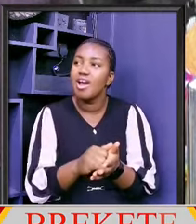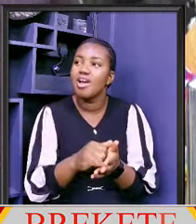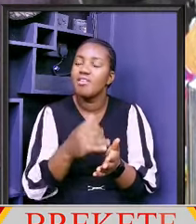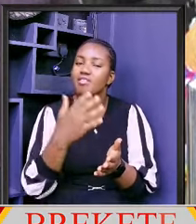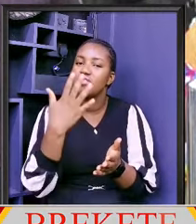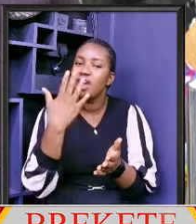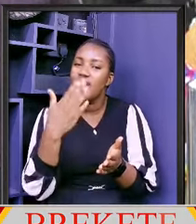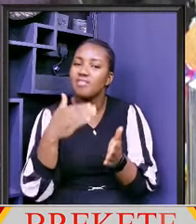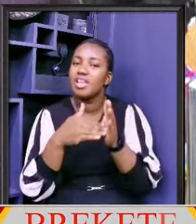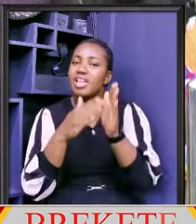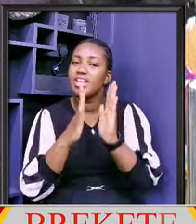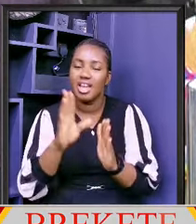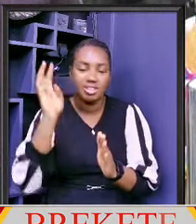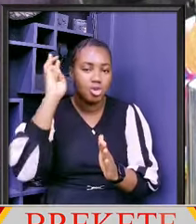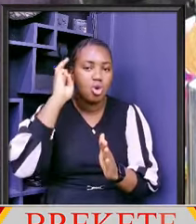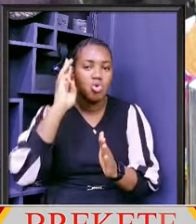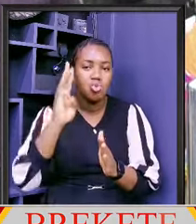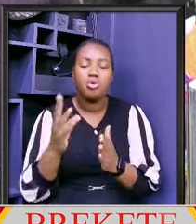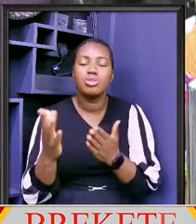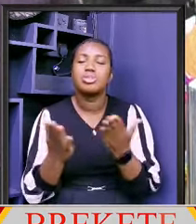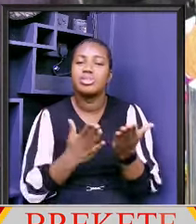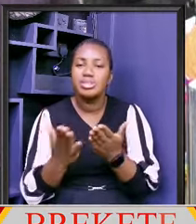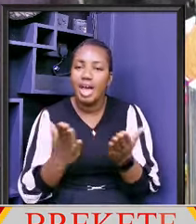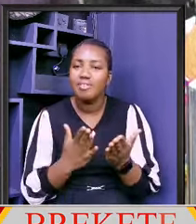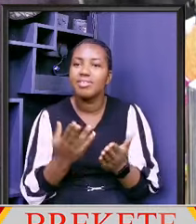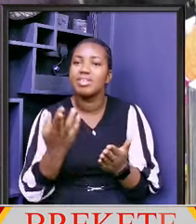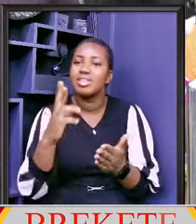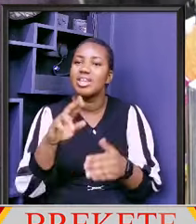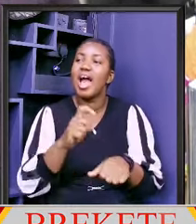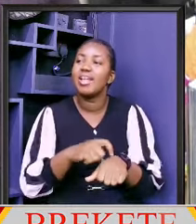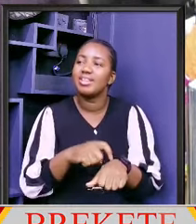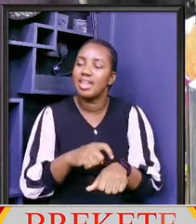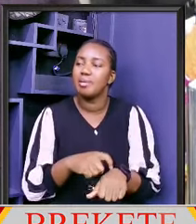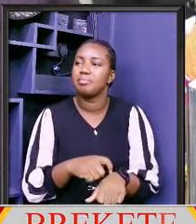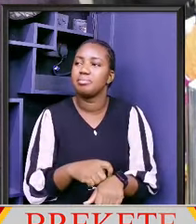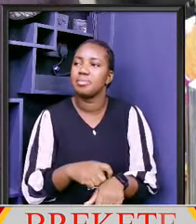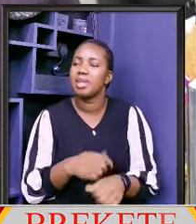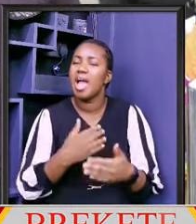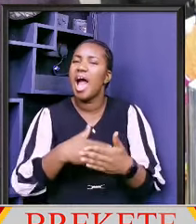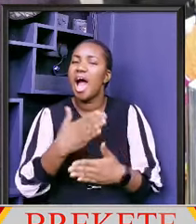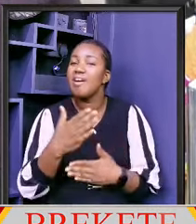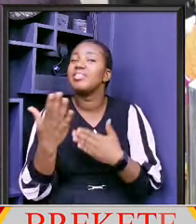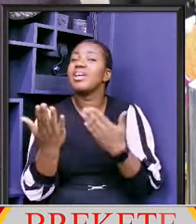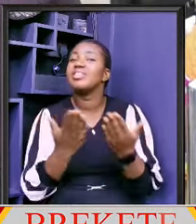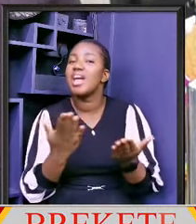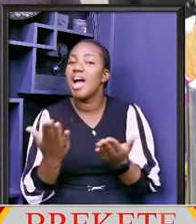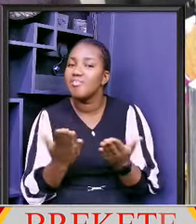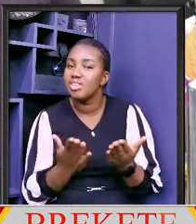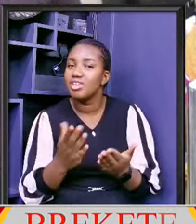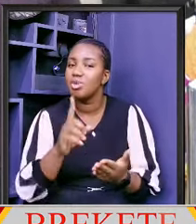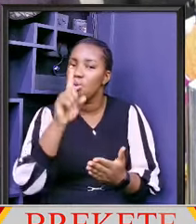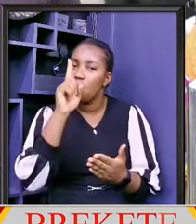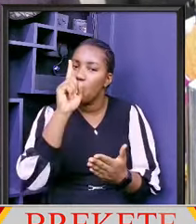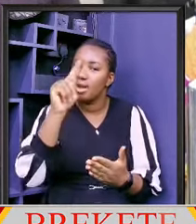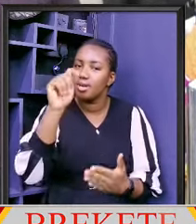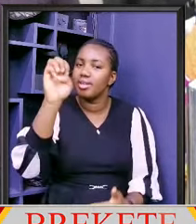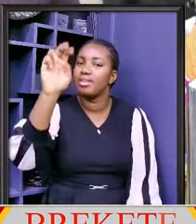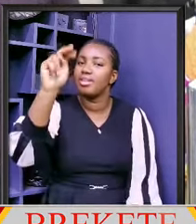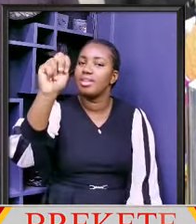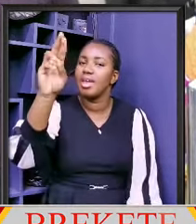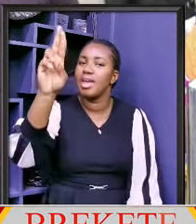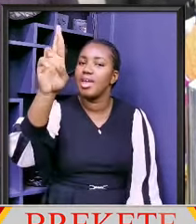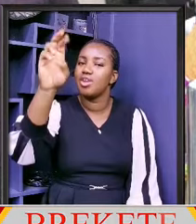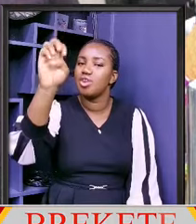will serve tenure until it was around all of us. Oh. After serving one tenure for the